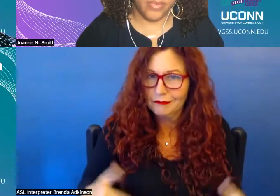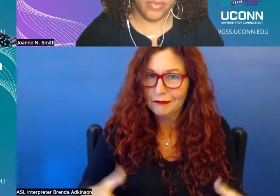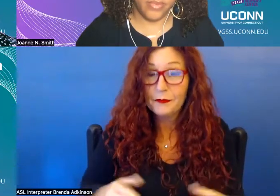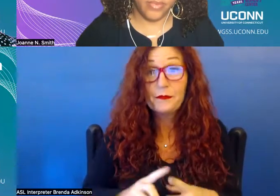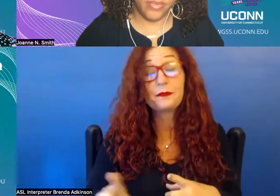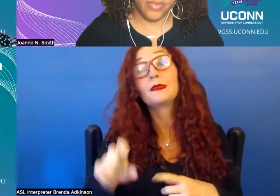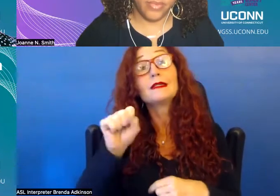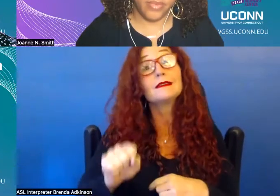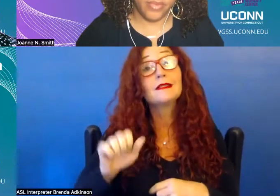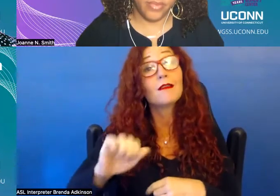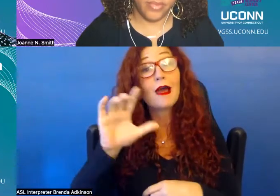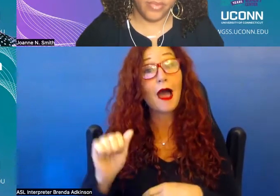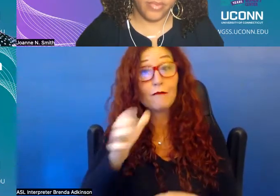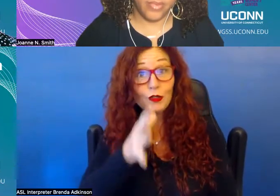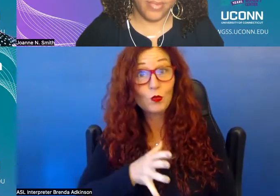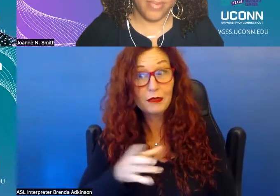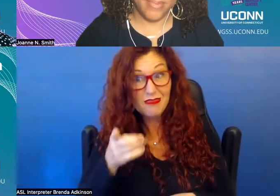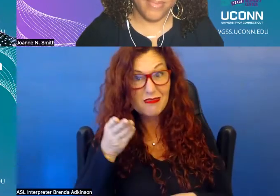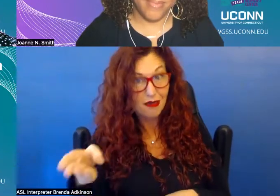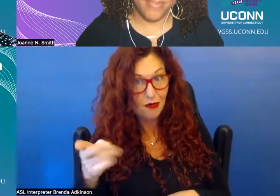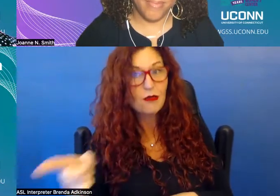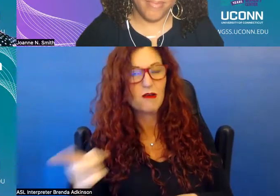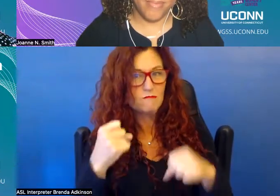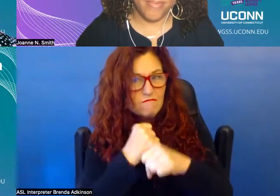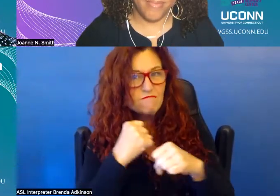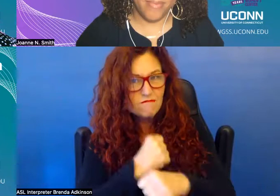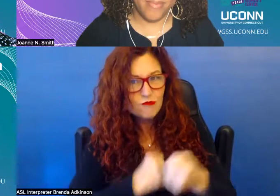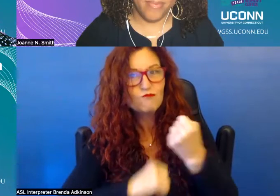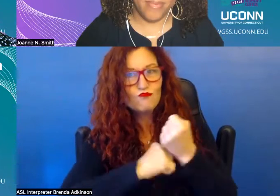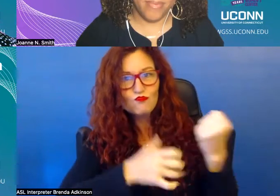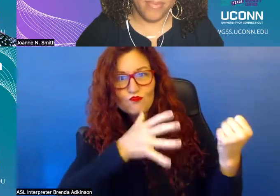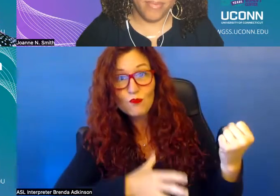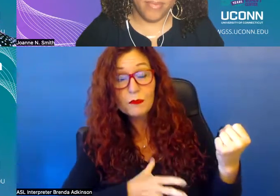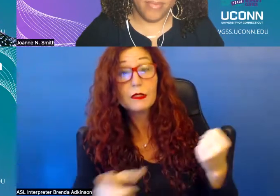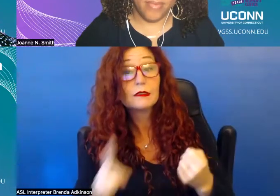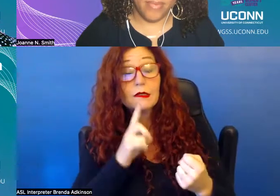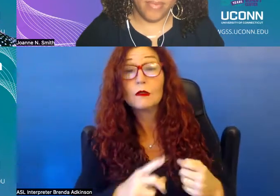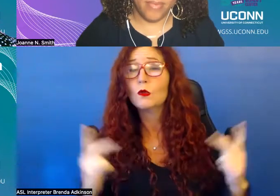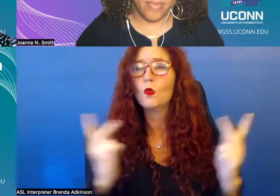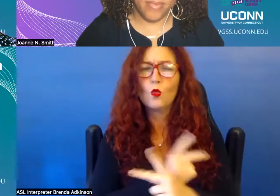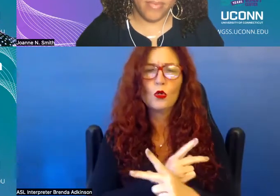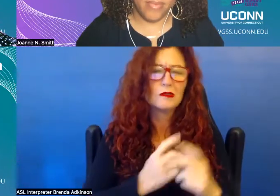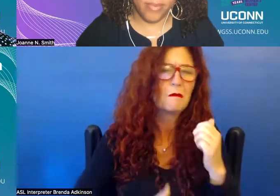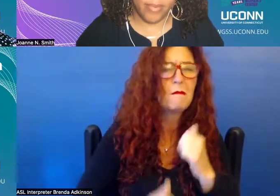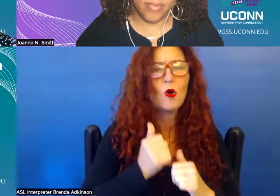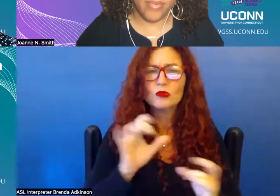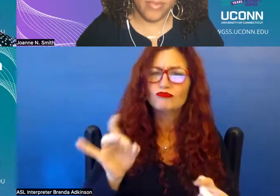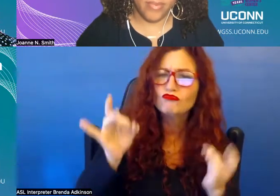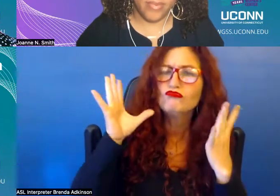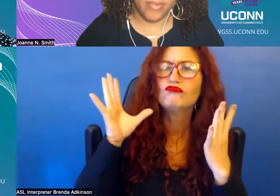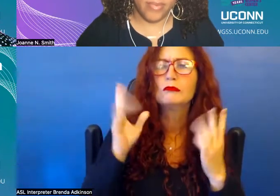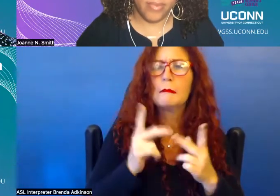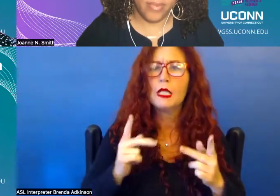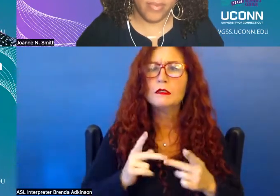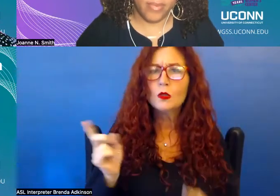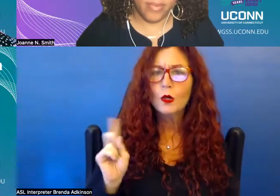activists gave me a poster that I have to this day that says one of the most violent social settings is in the home, the crime battering. And there we